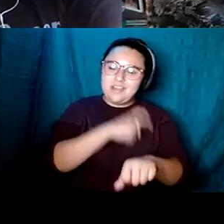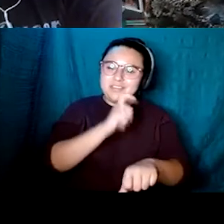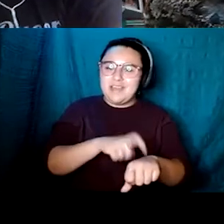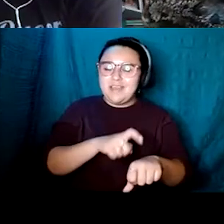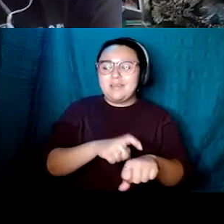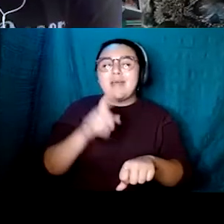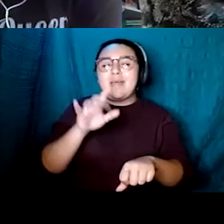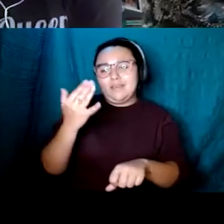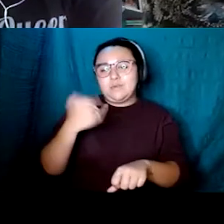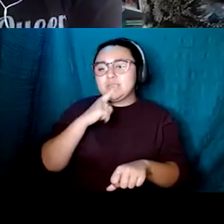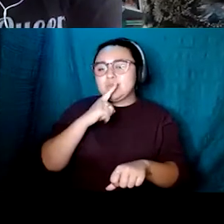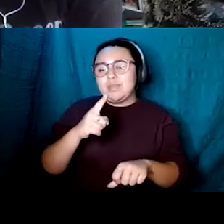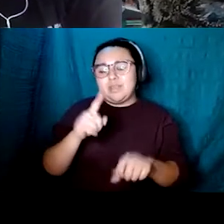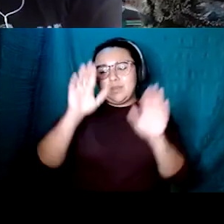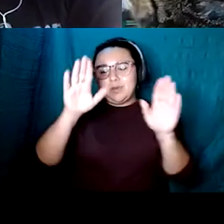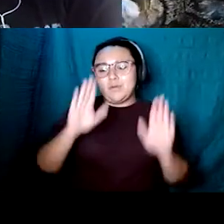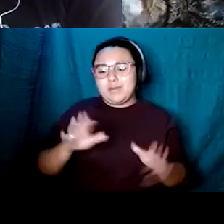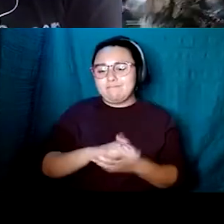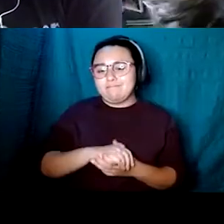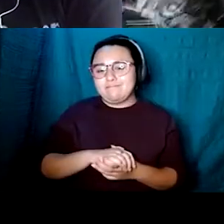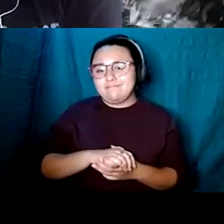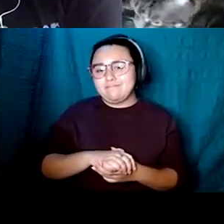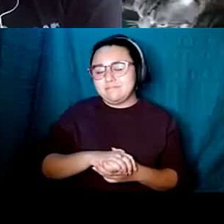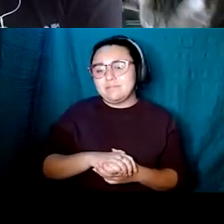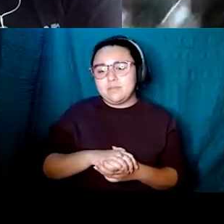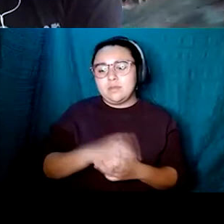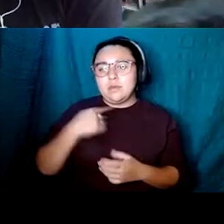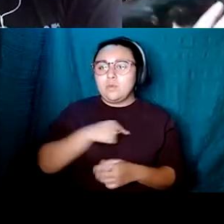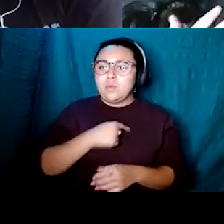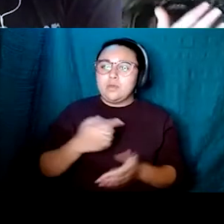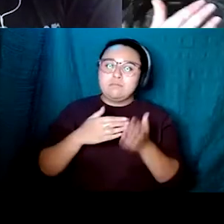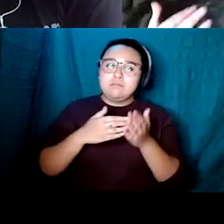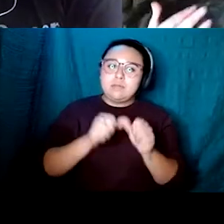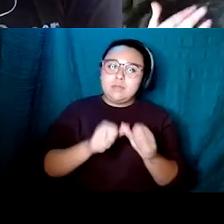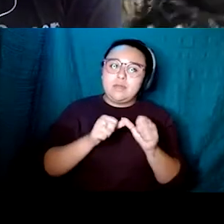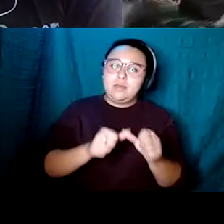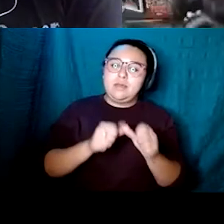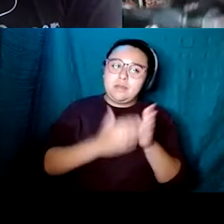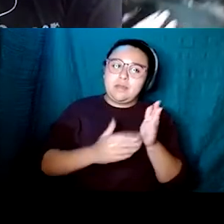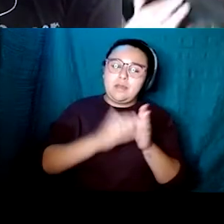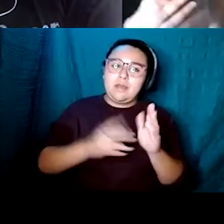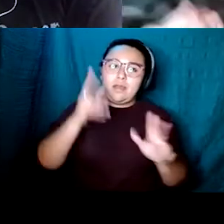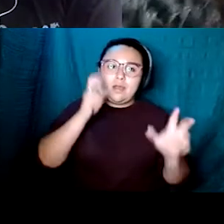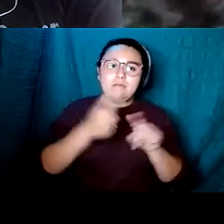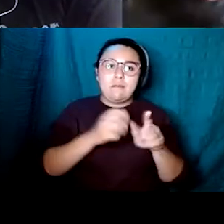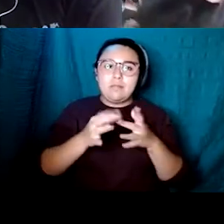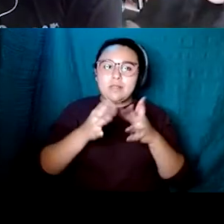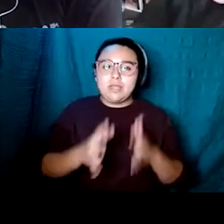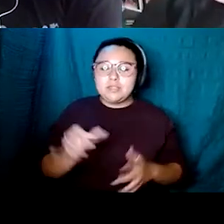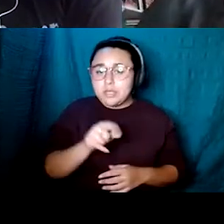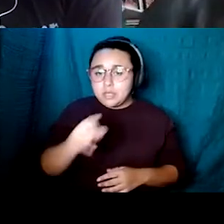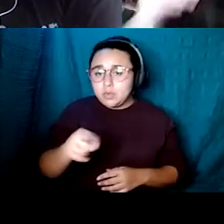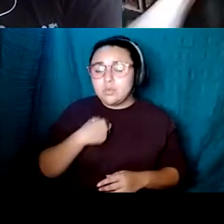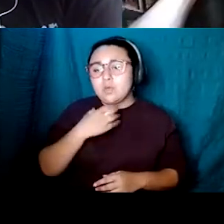That's why it was the right time, because it's like. You know, as we keep hearing from readers, like, you know, they wish they'd had